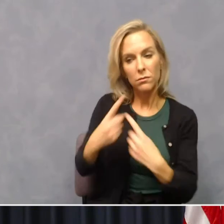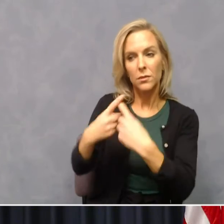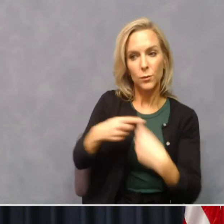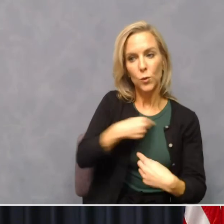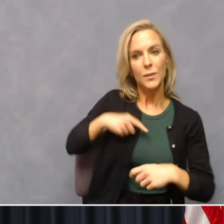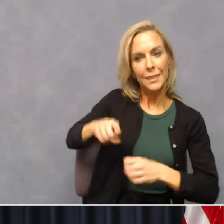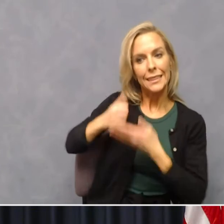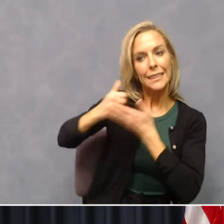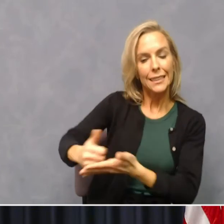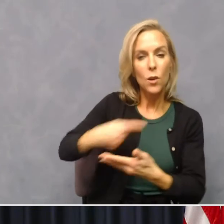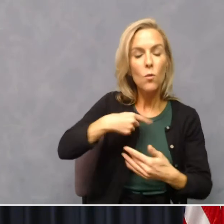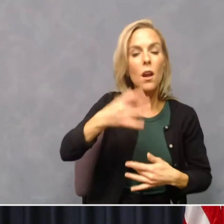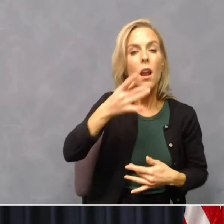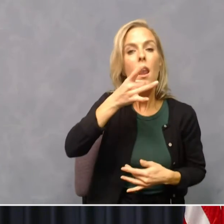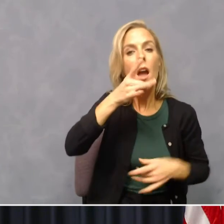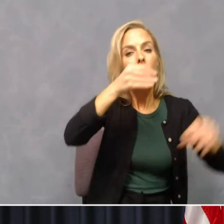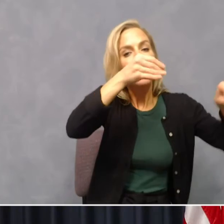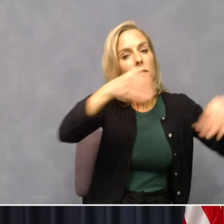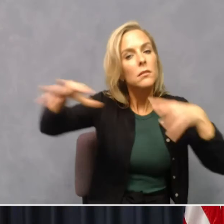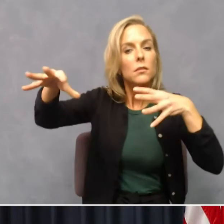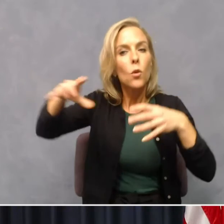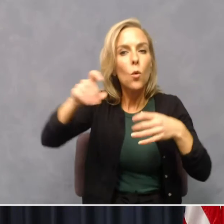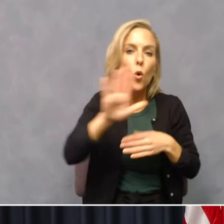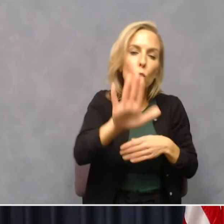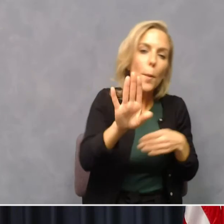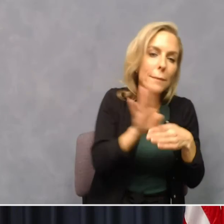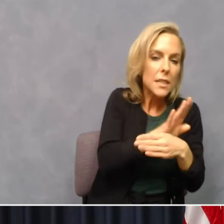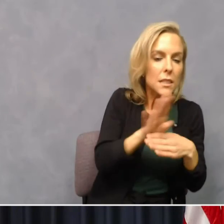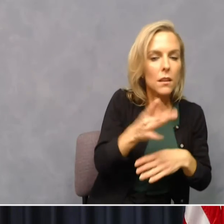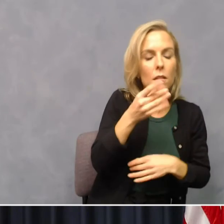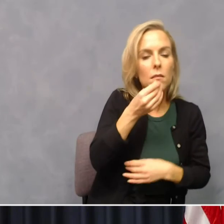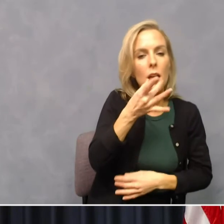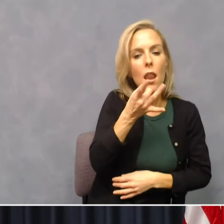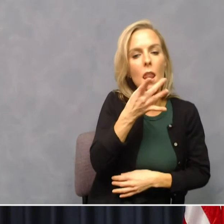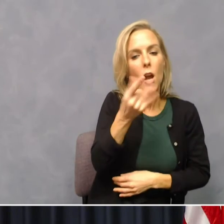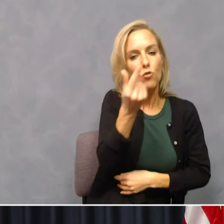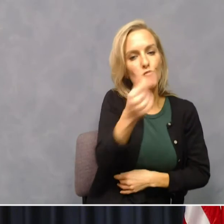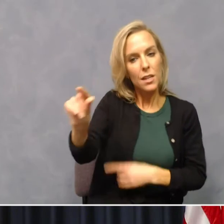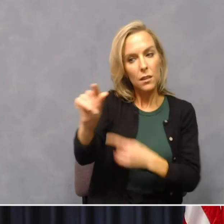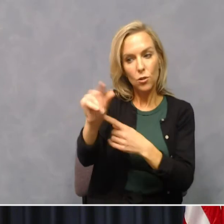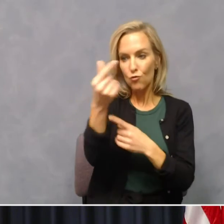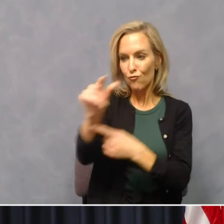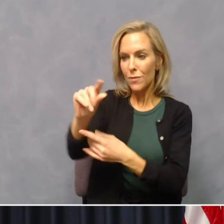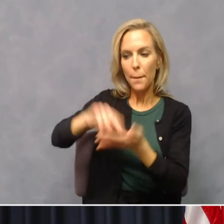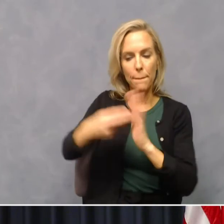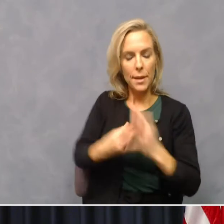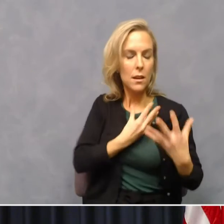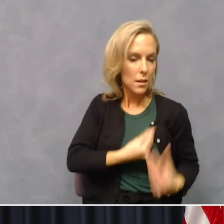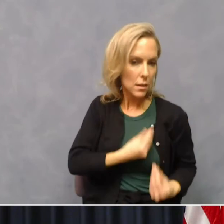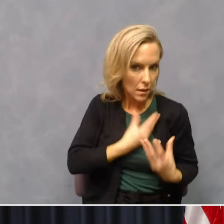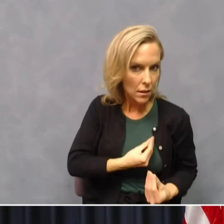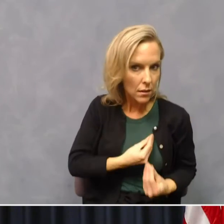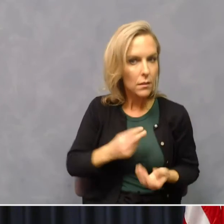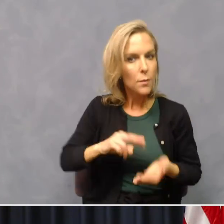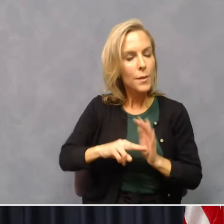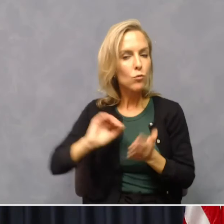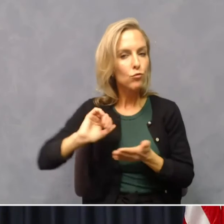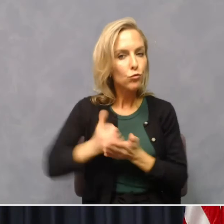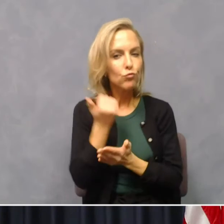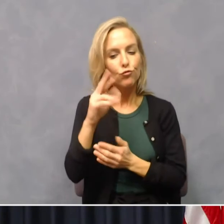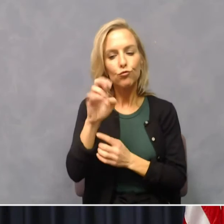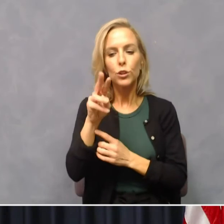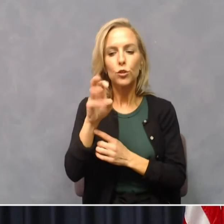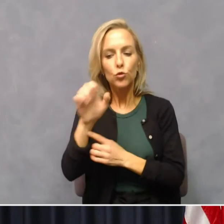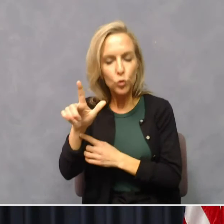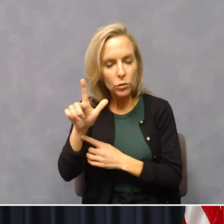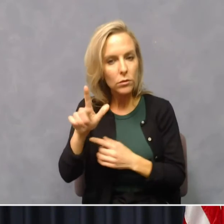our houses or our places of business up green. Green is the color of compassion and of renewal. Ringing our bells